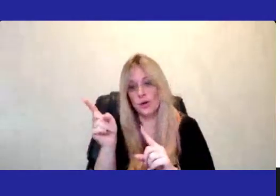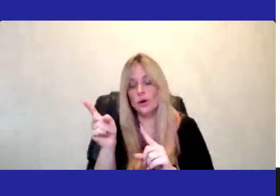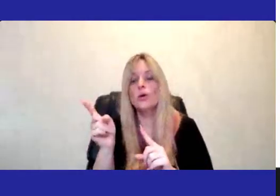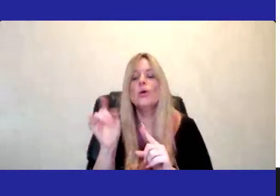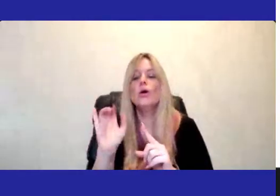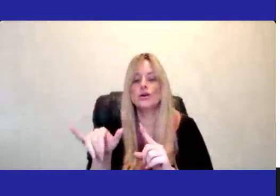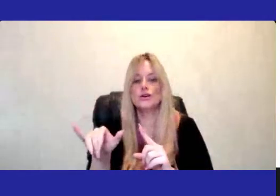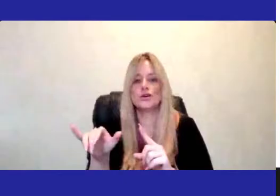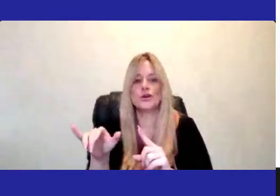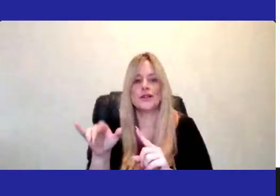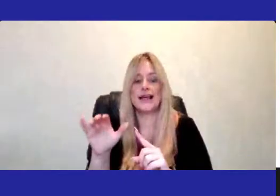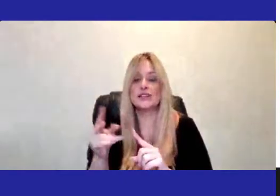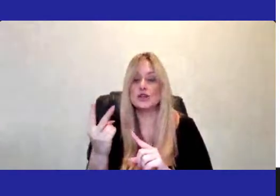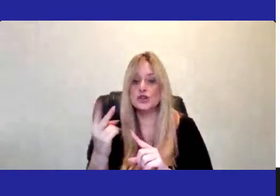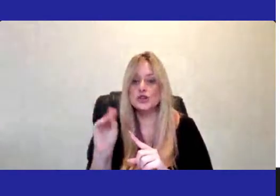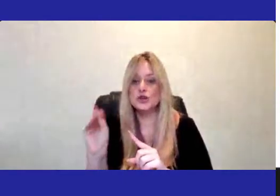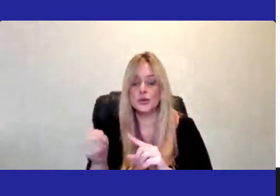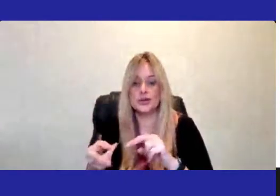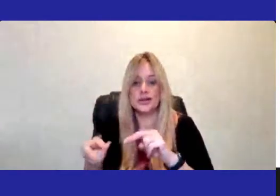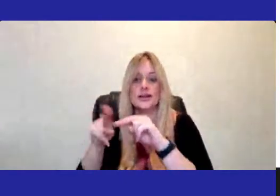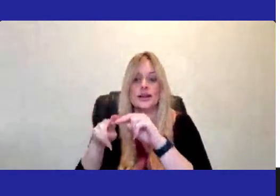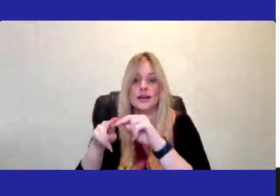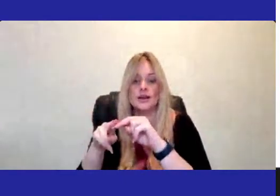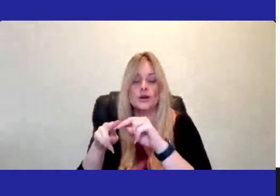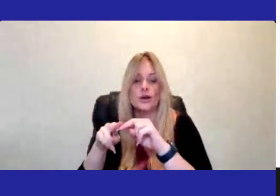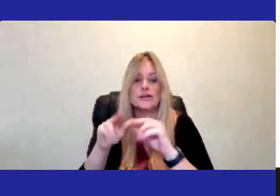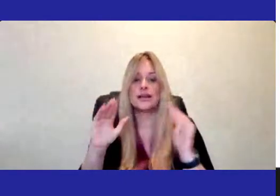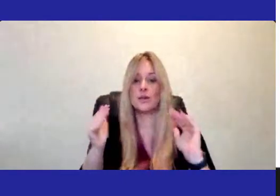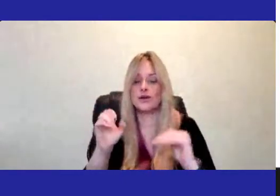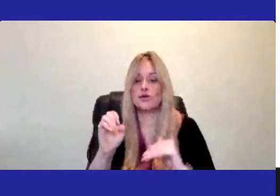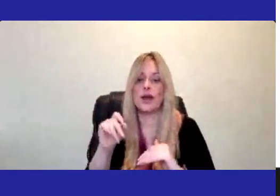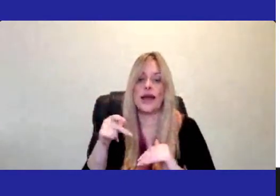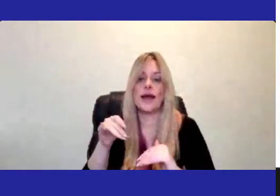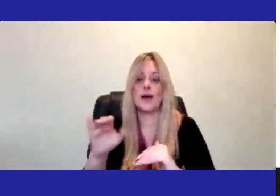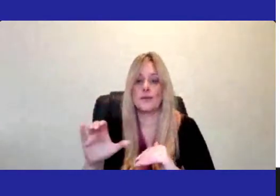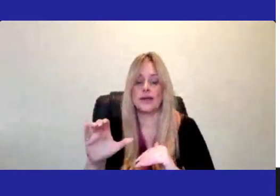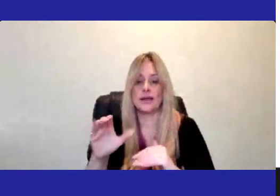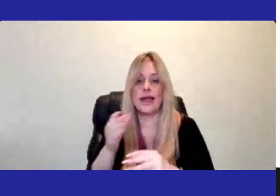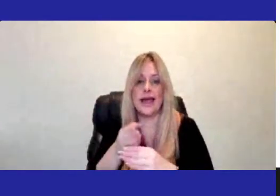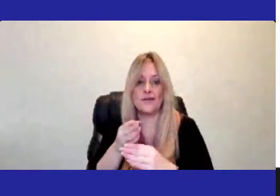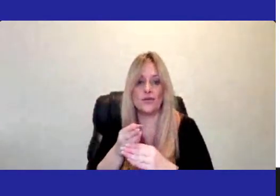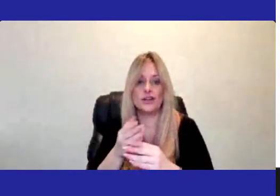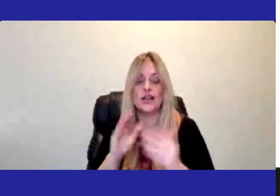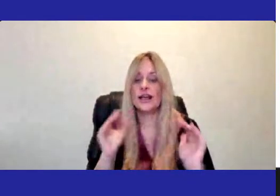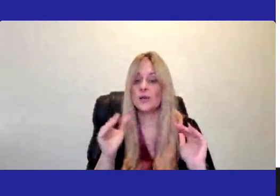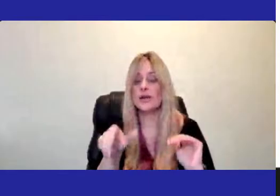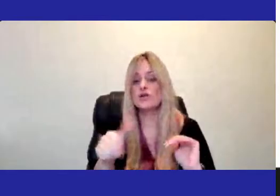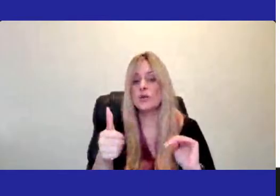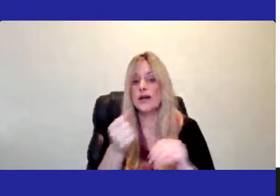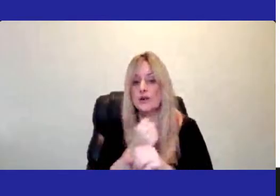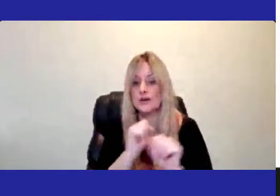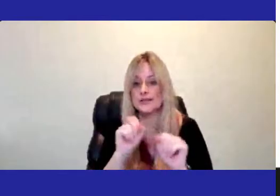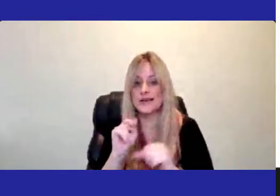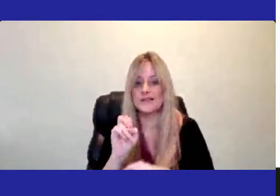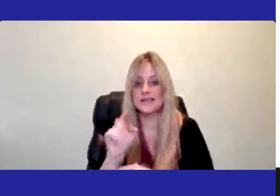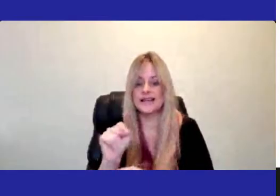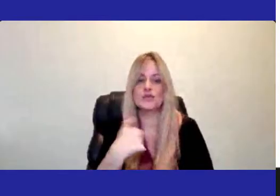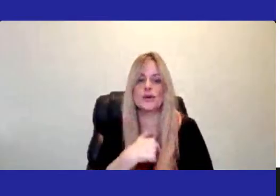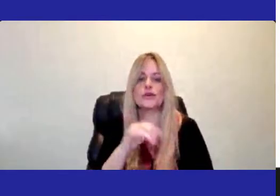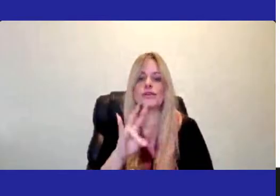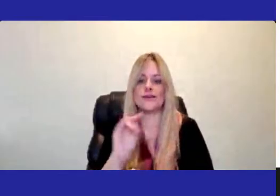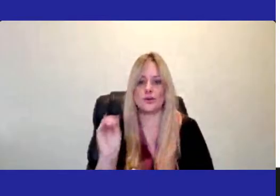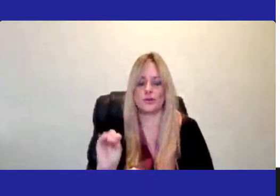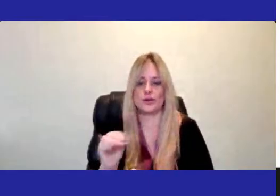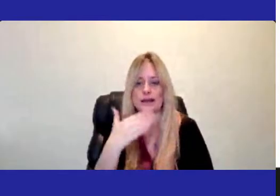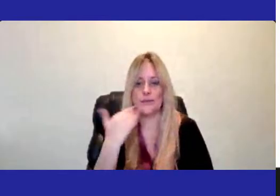are 2% better than the Epic average nationally, and compared to other safety nets, we are 7% better. This is, we've